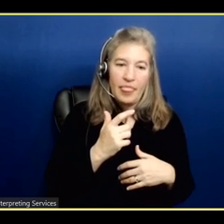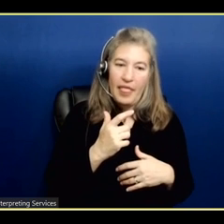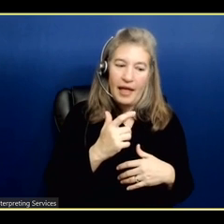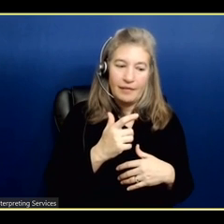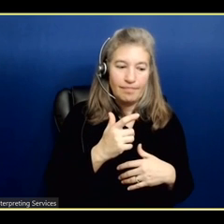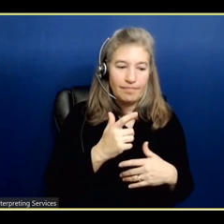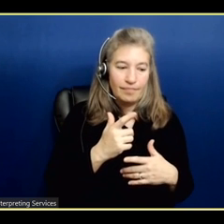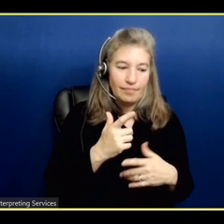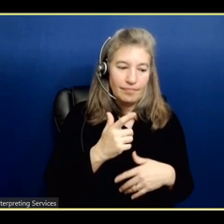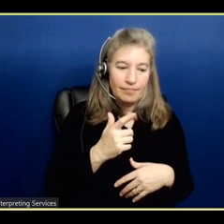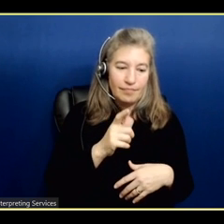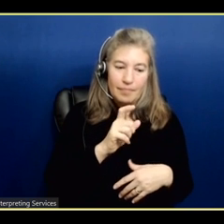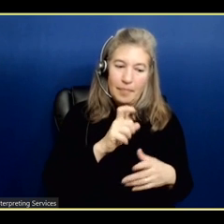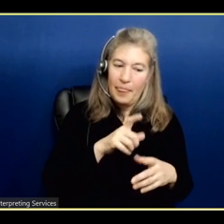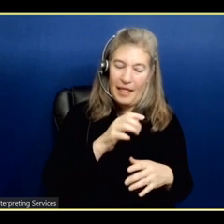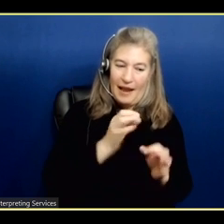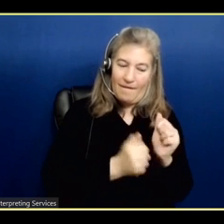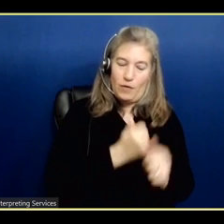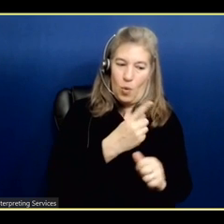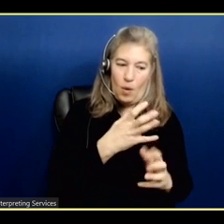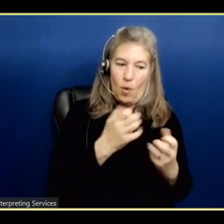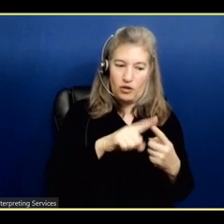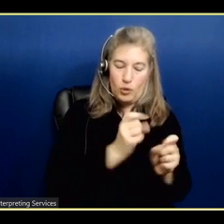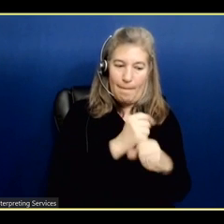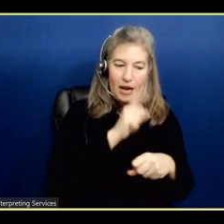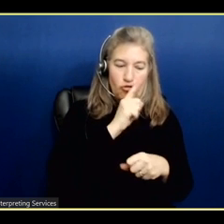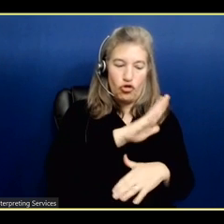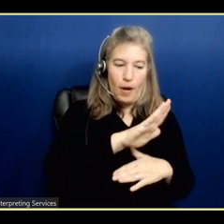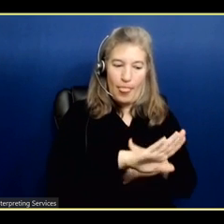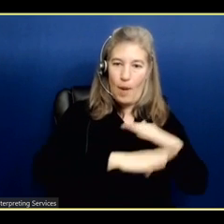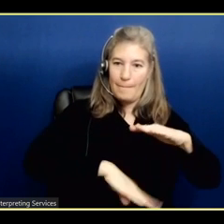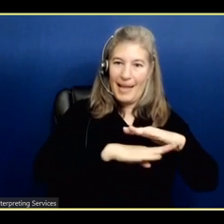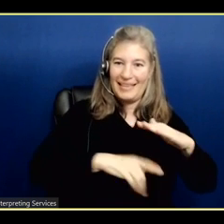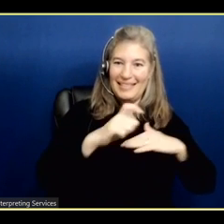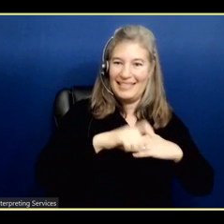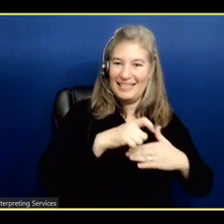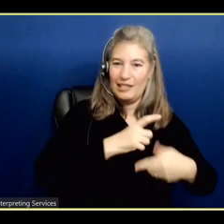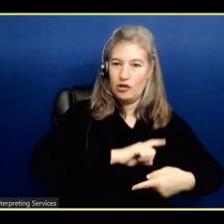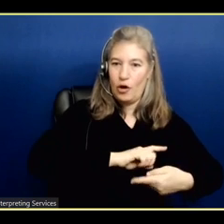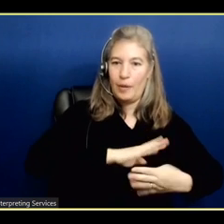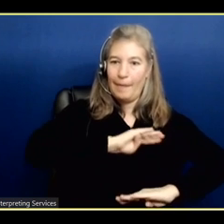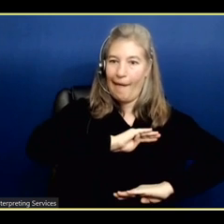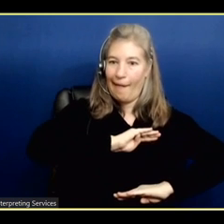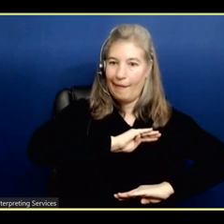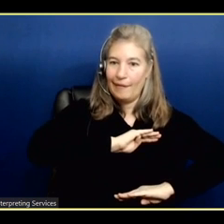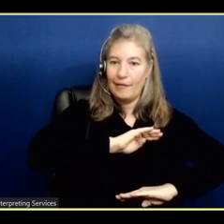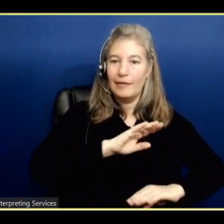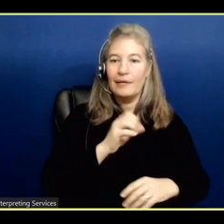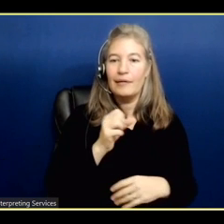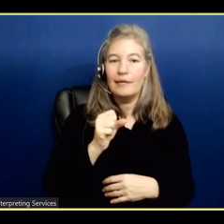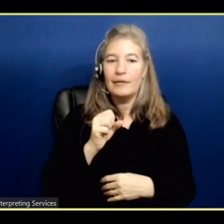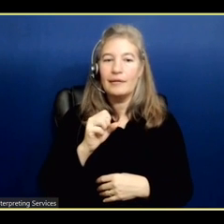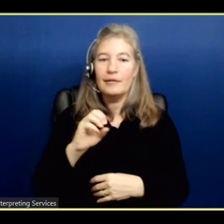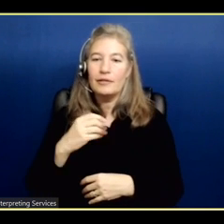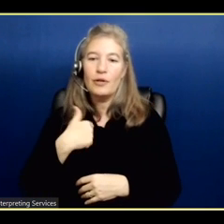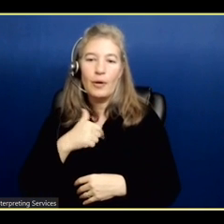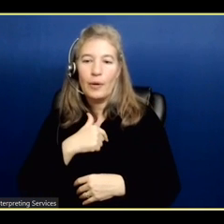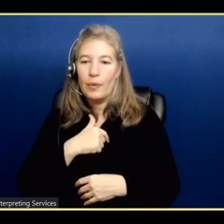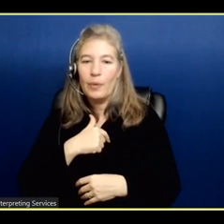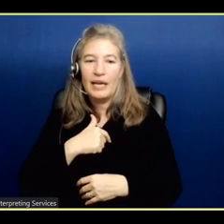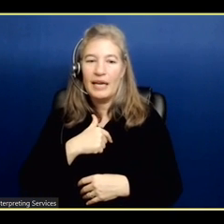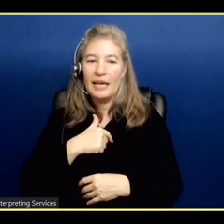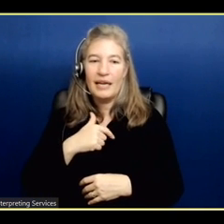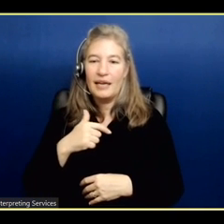philanthropic space, who? Truly, the other revenue streams, right, individuals for the most part, earned income, et cetera,